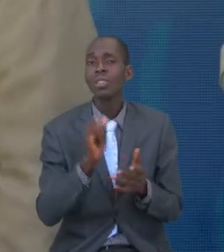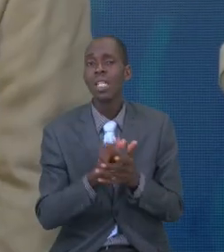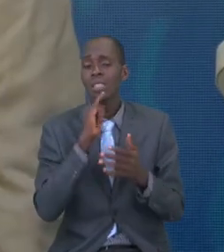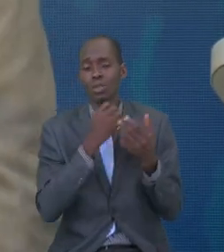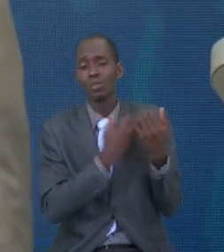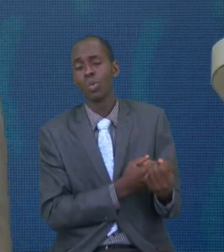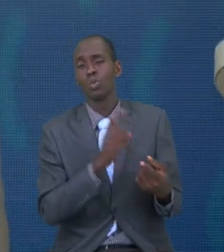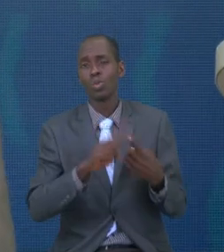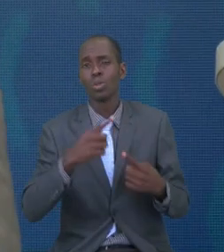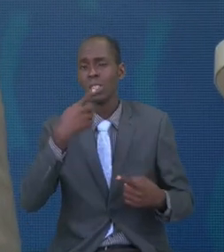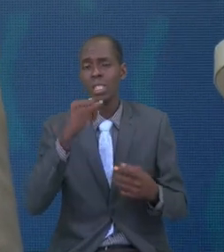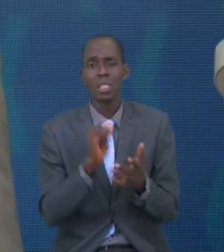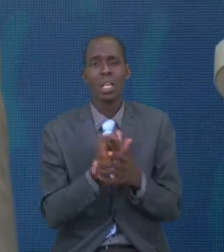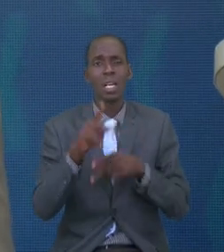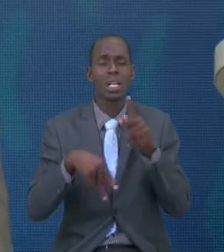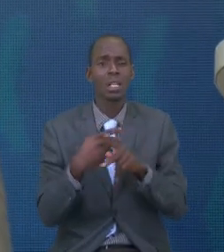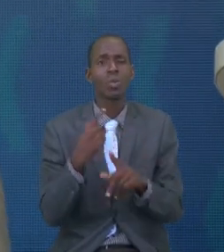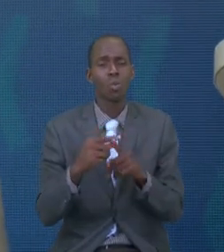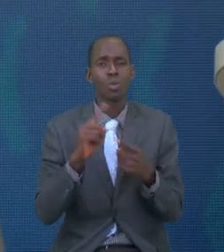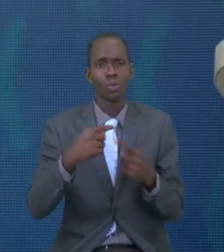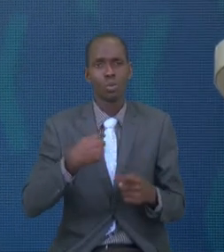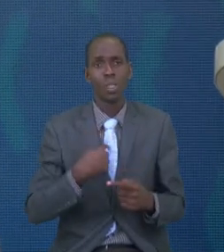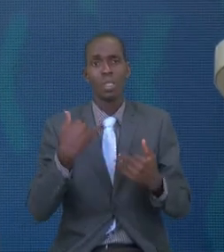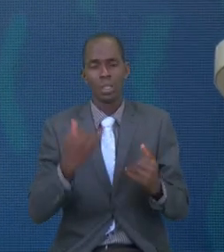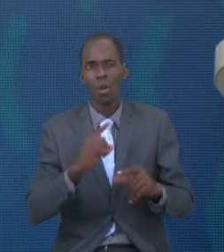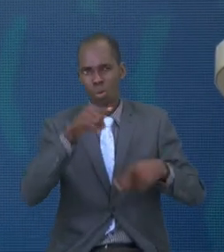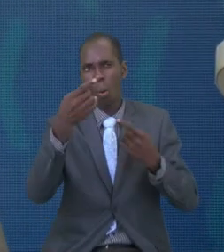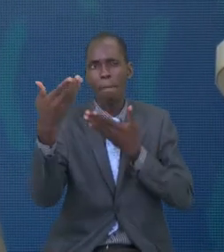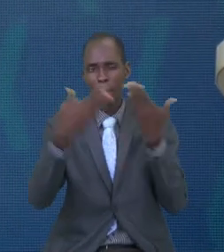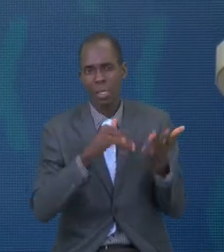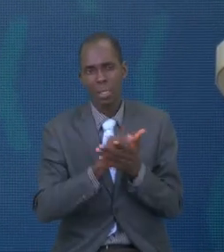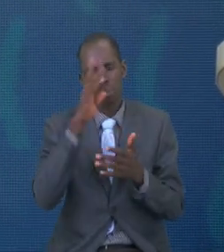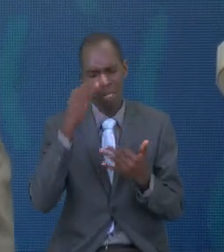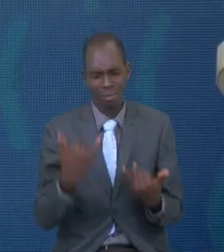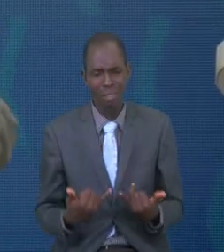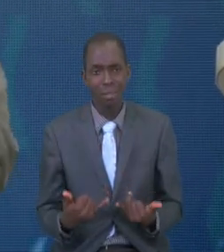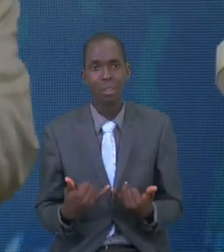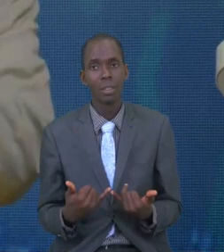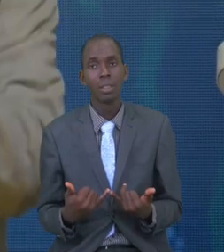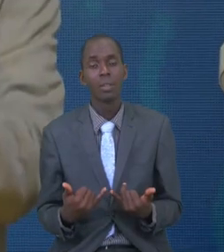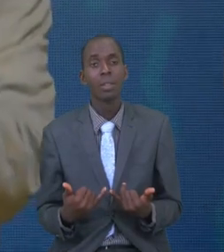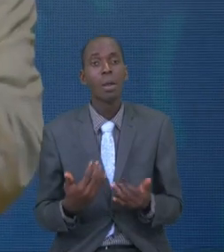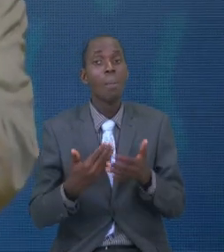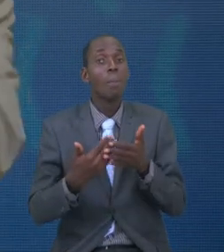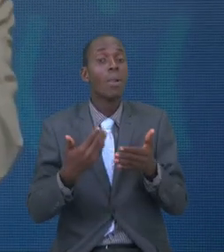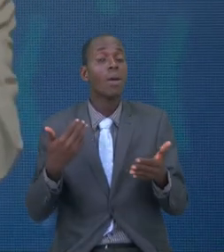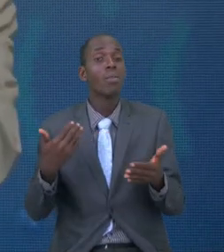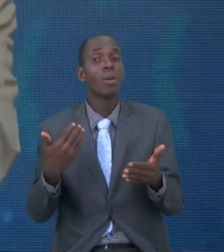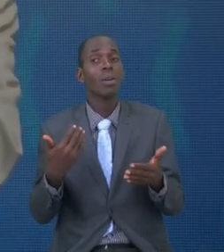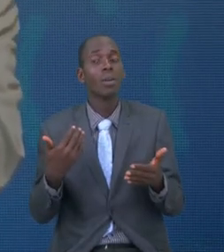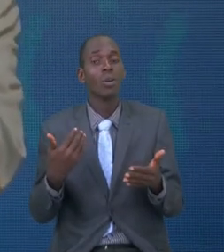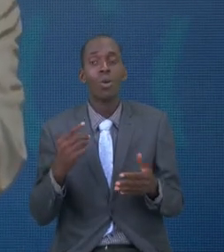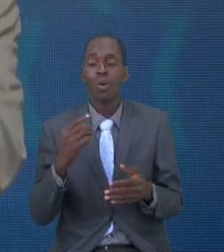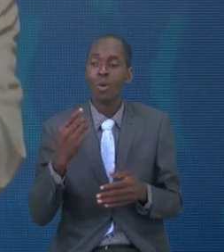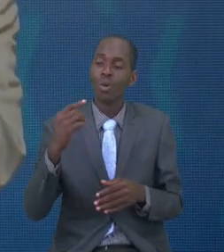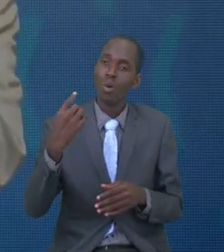tell me that it's Elijah. Go and get him. Bring him here. Now, before, only